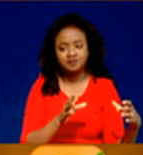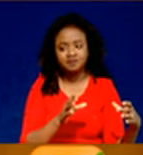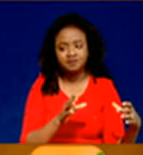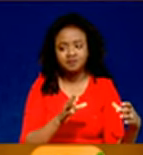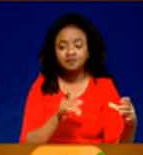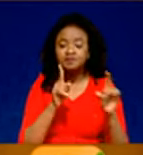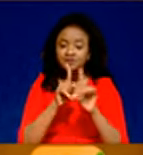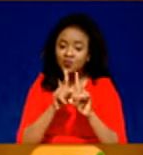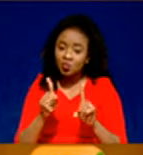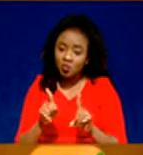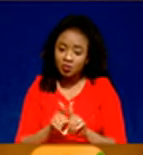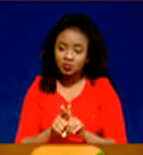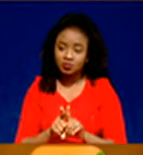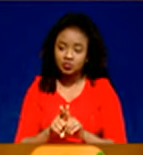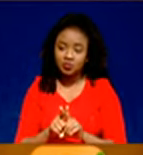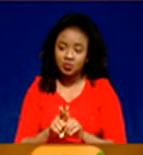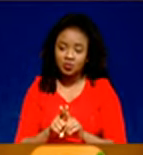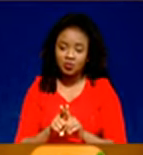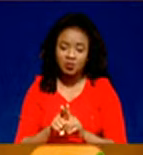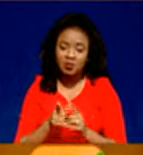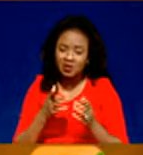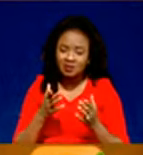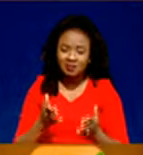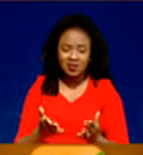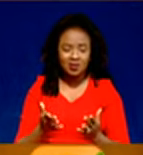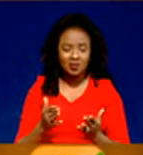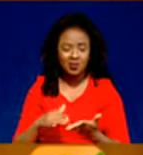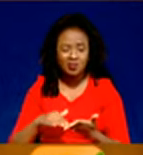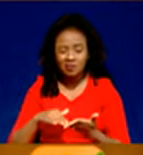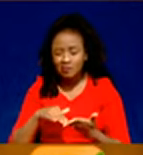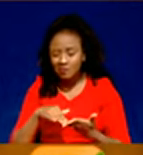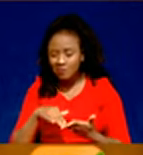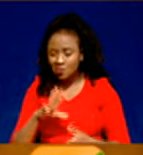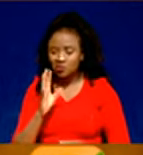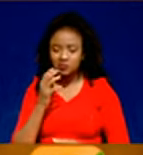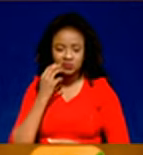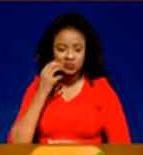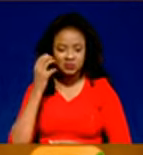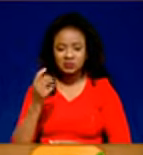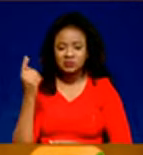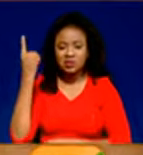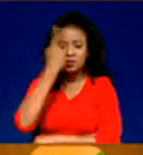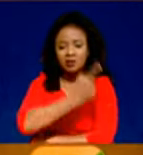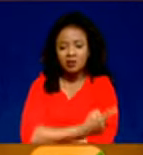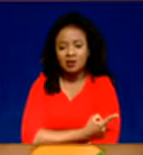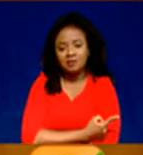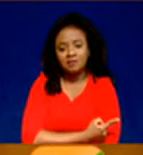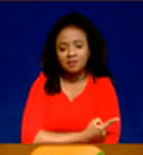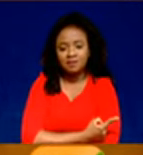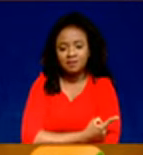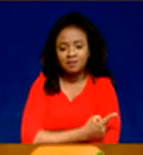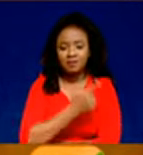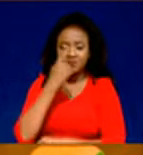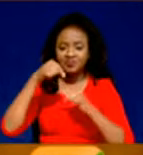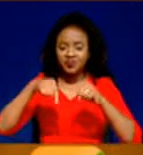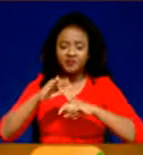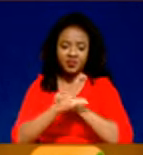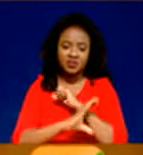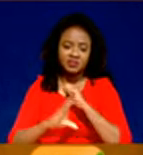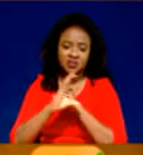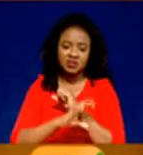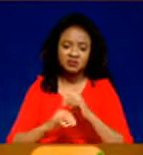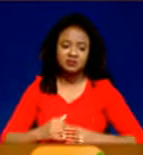and it is a most unfortunate day for the nation at large.